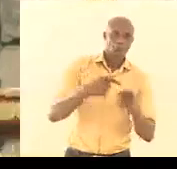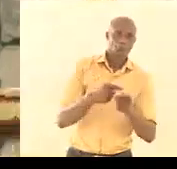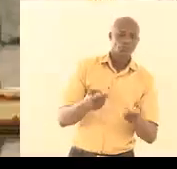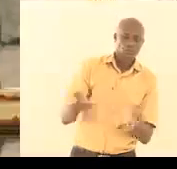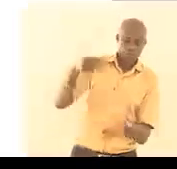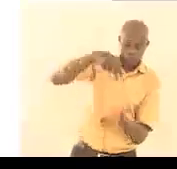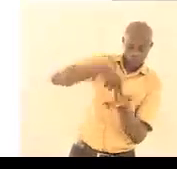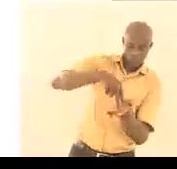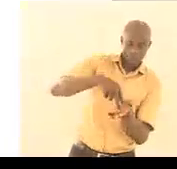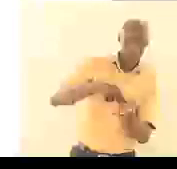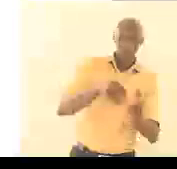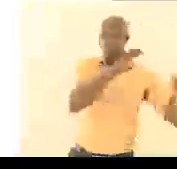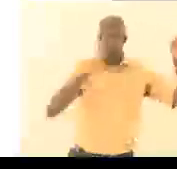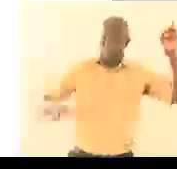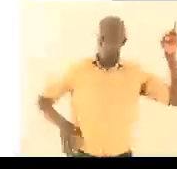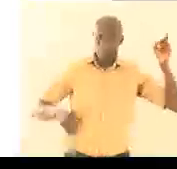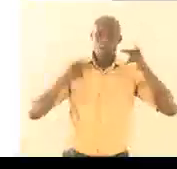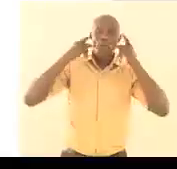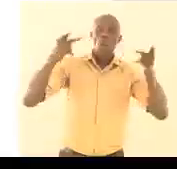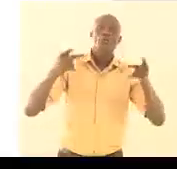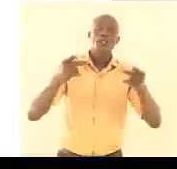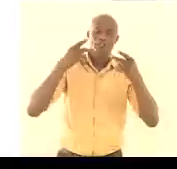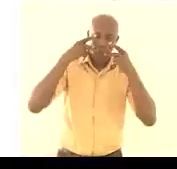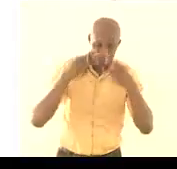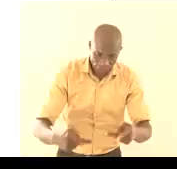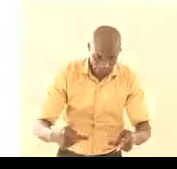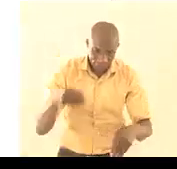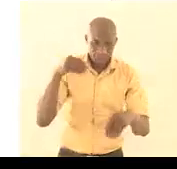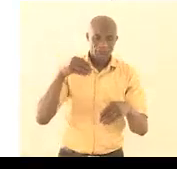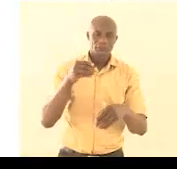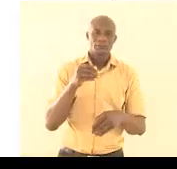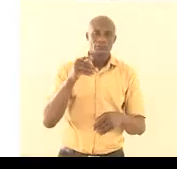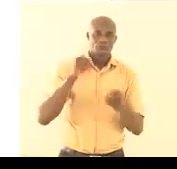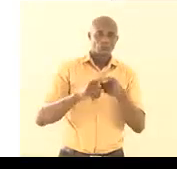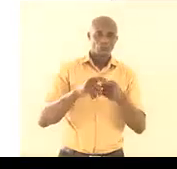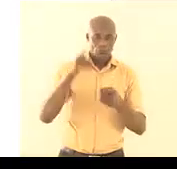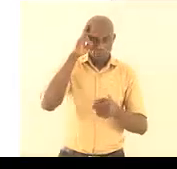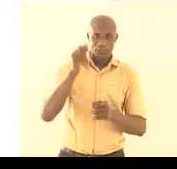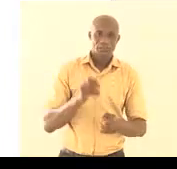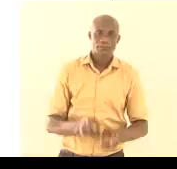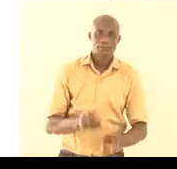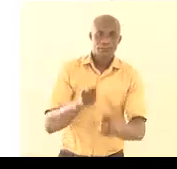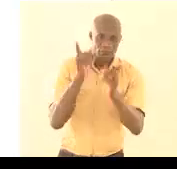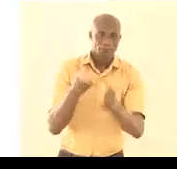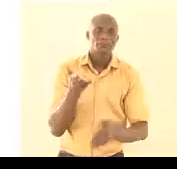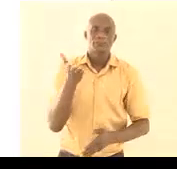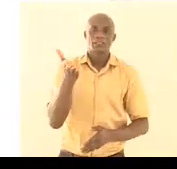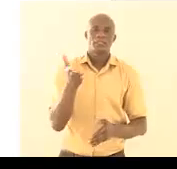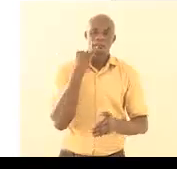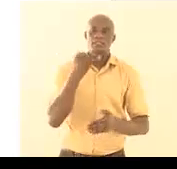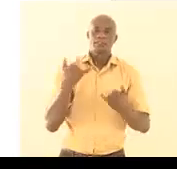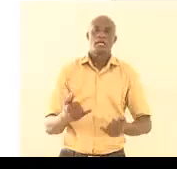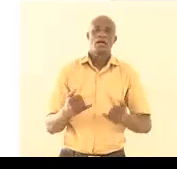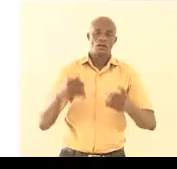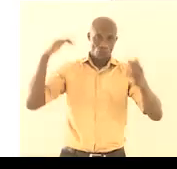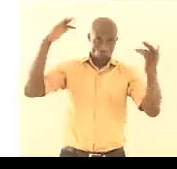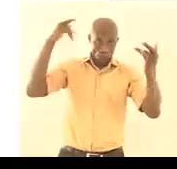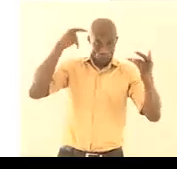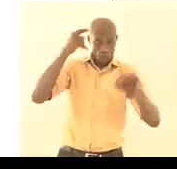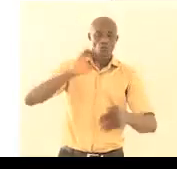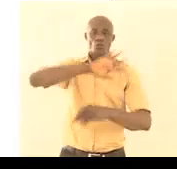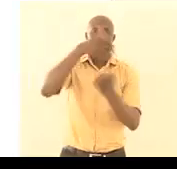When the risen Christ pronounced peace on his disciples, he meant there is now hope for all of